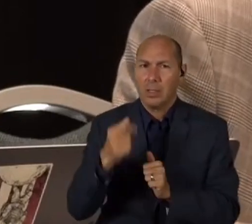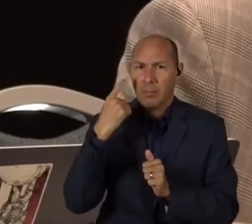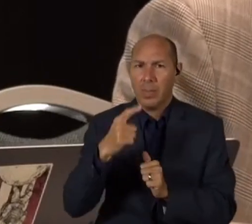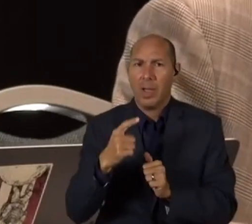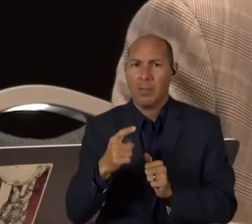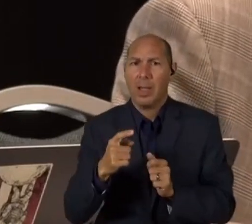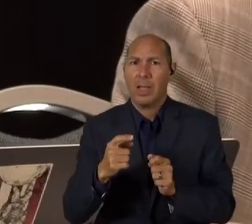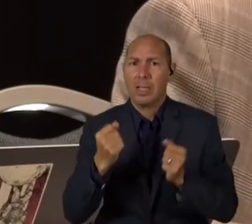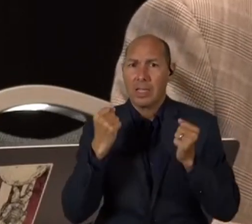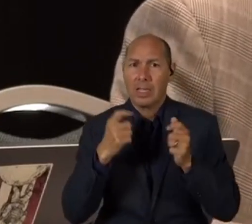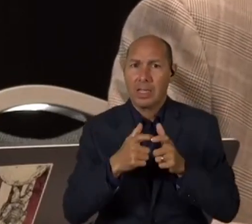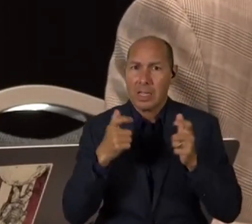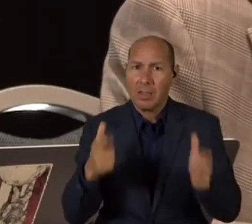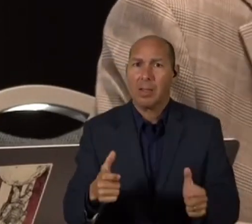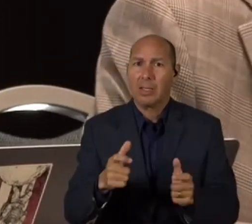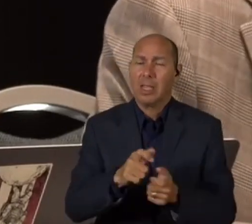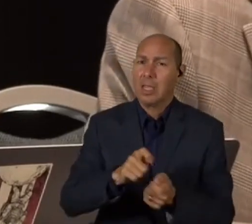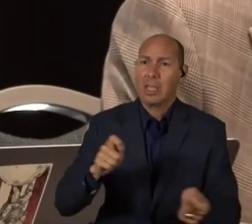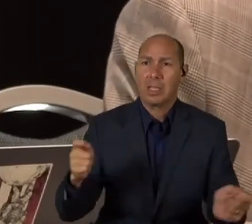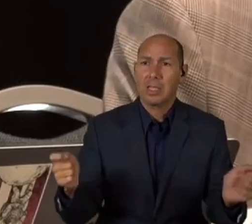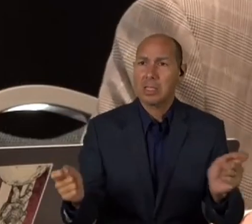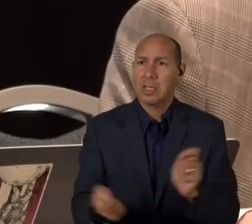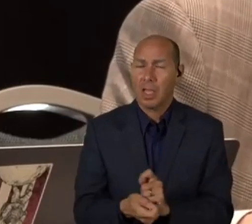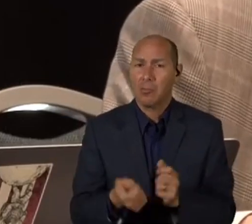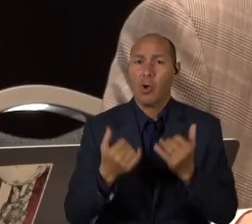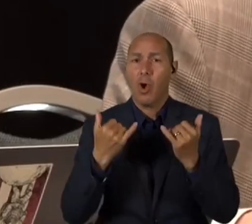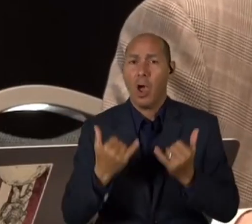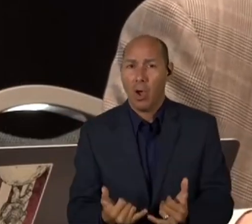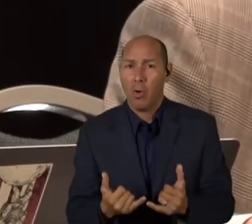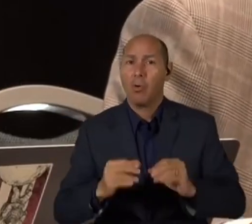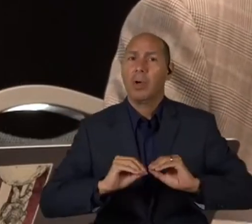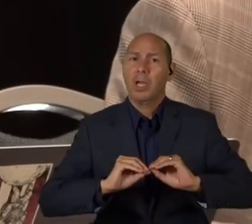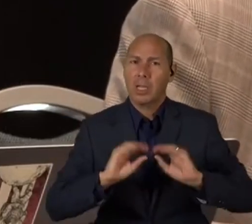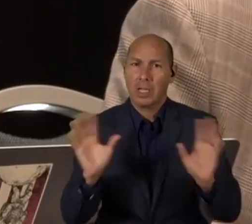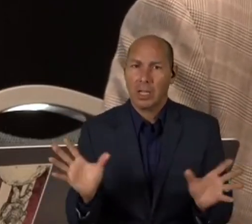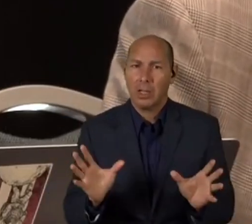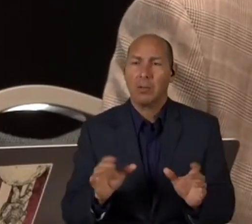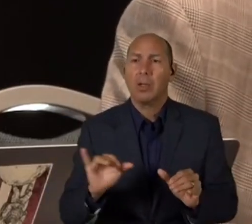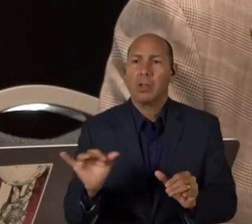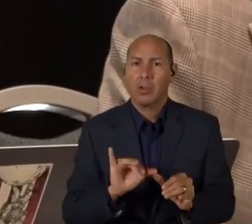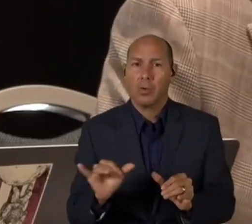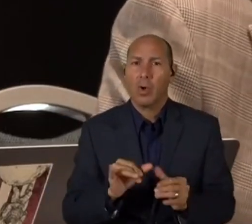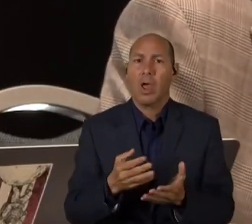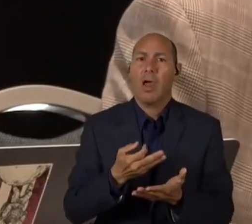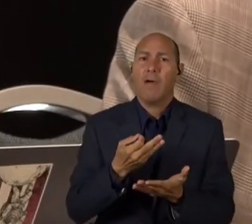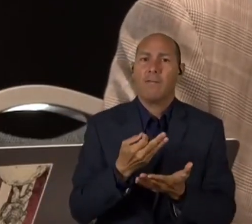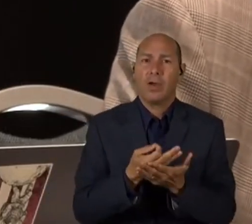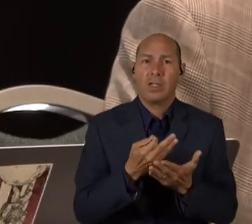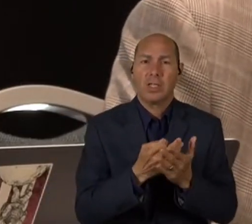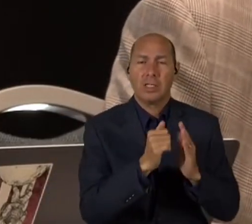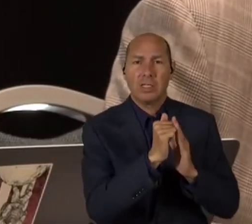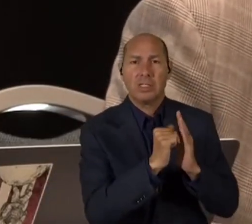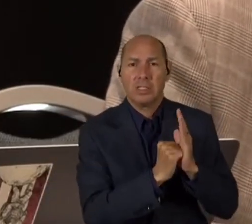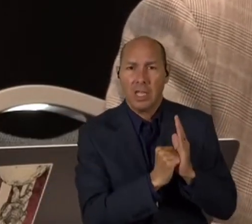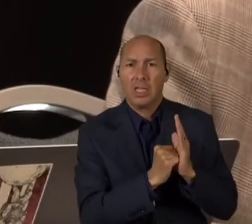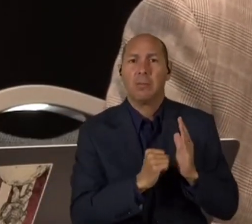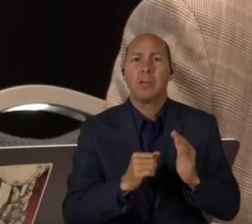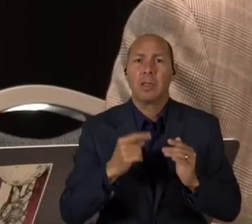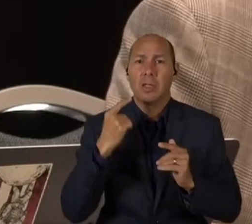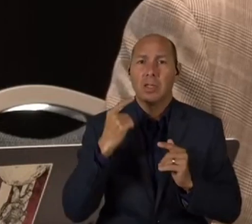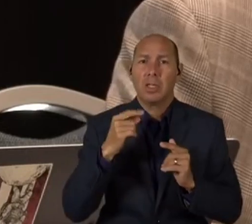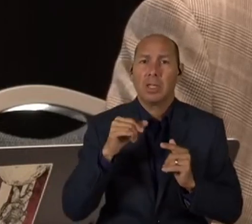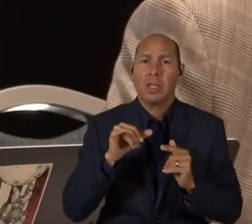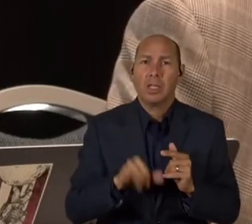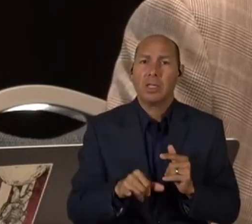present and clear. We also analyzed the most recent audited financial statements for the Commonwealth, and after reviewing the audited